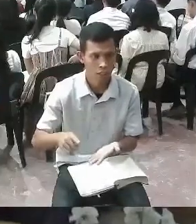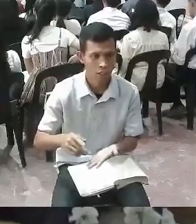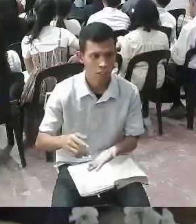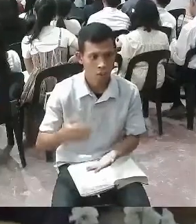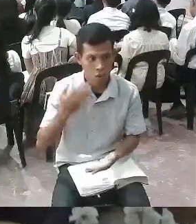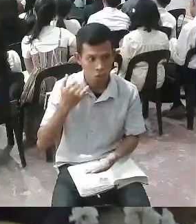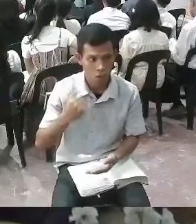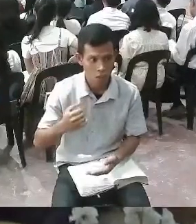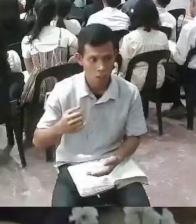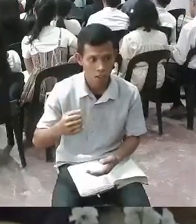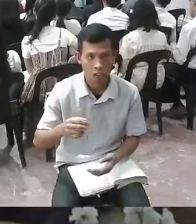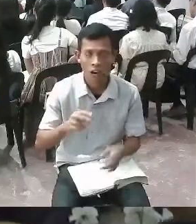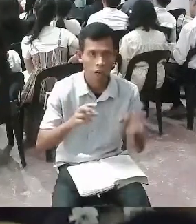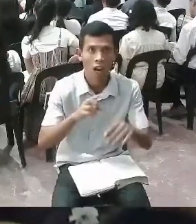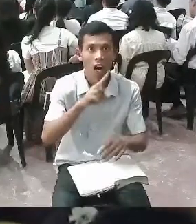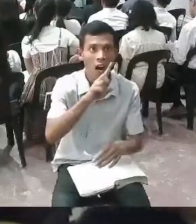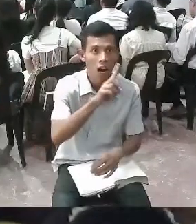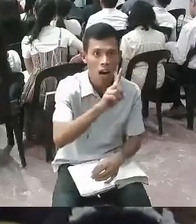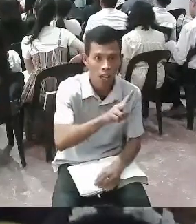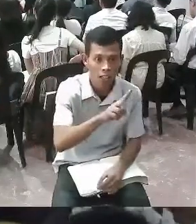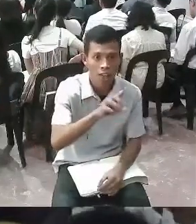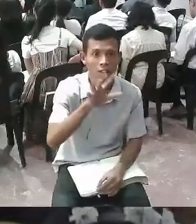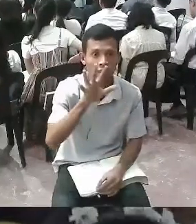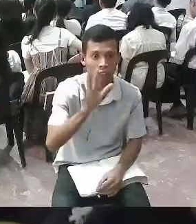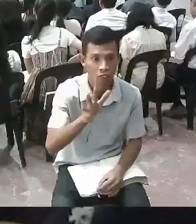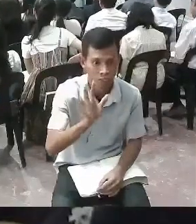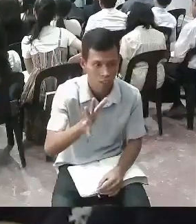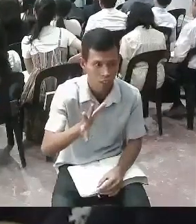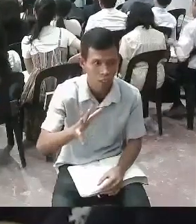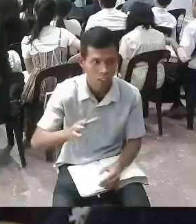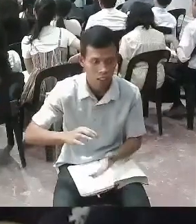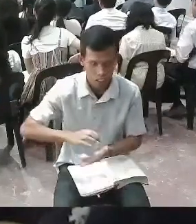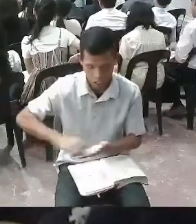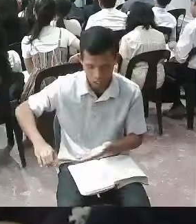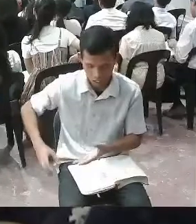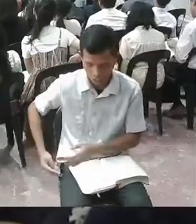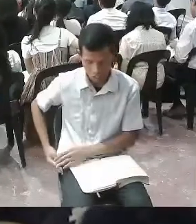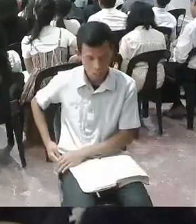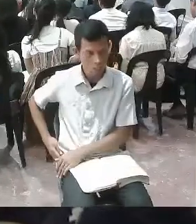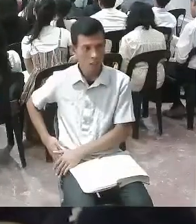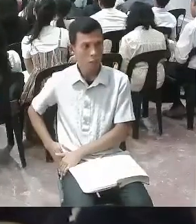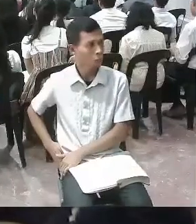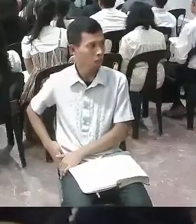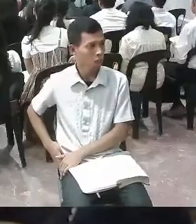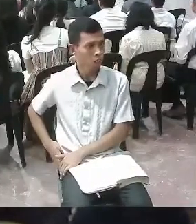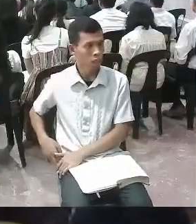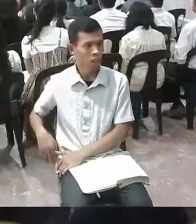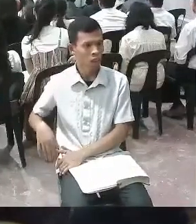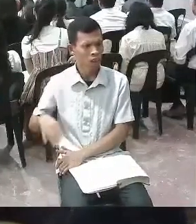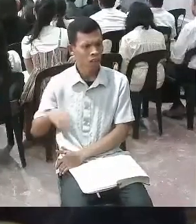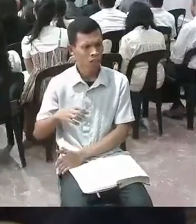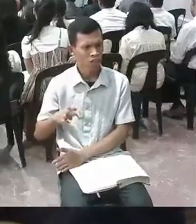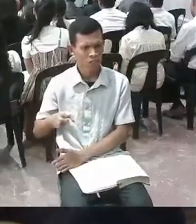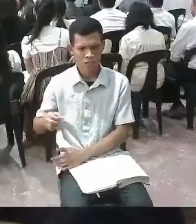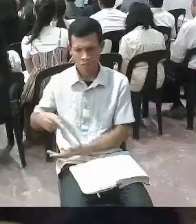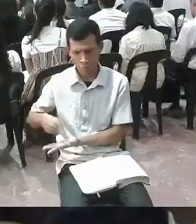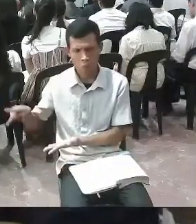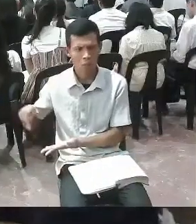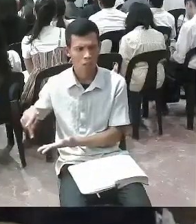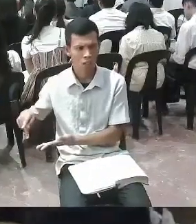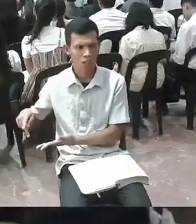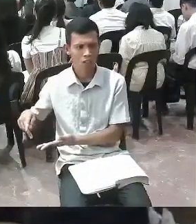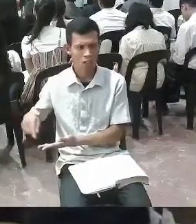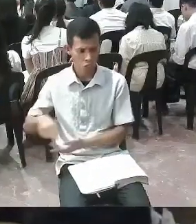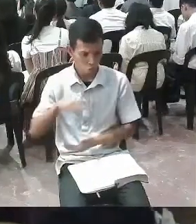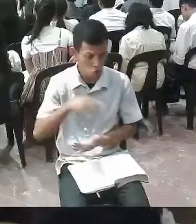with $150 in his pocket. Now, if you don't understand that, that's